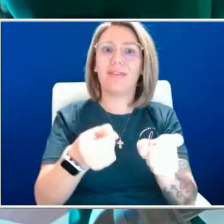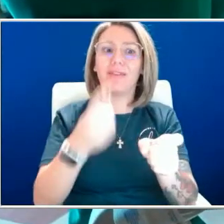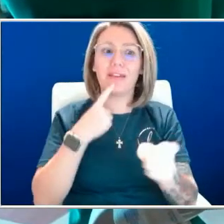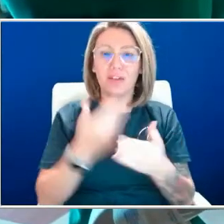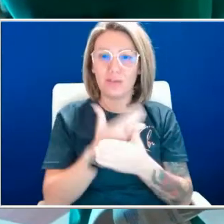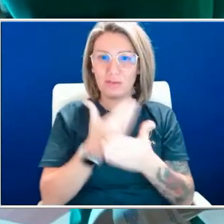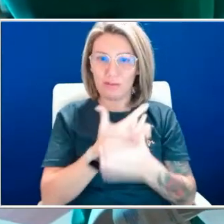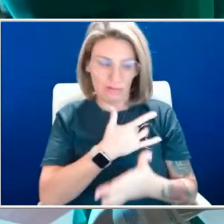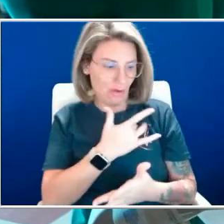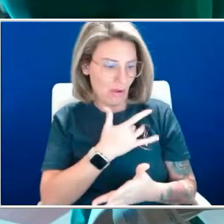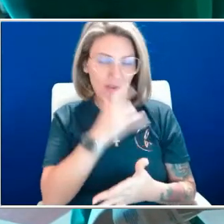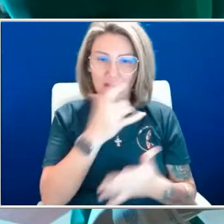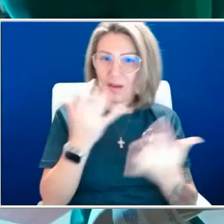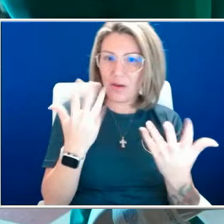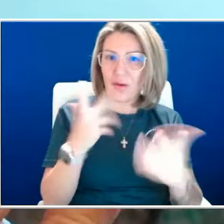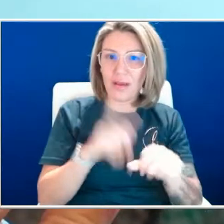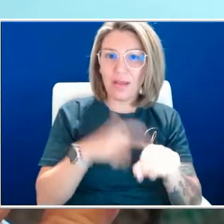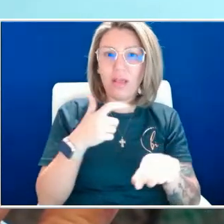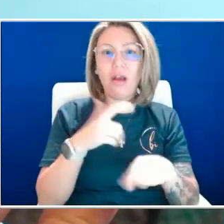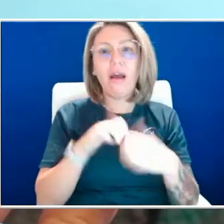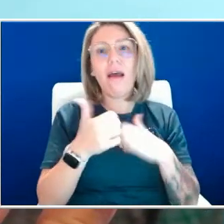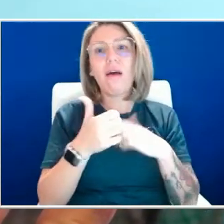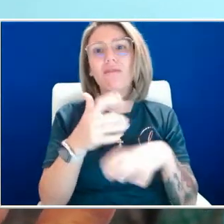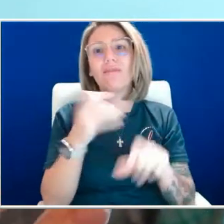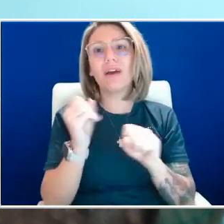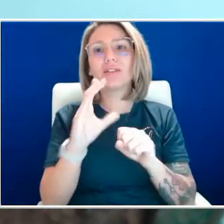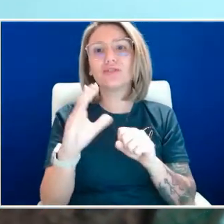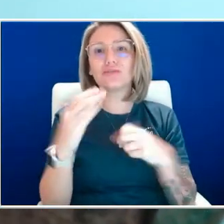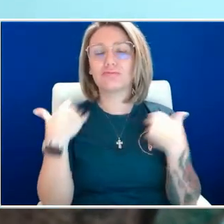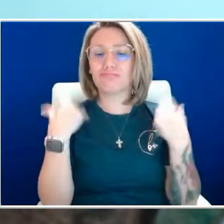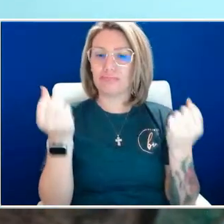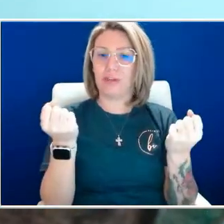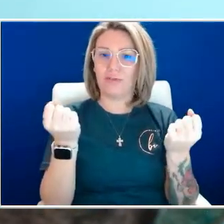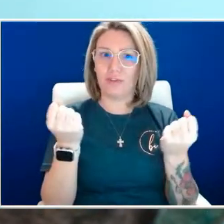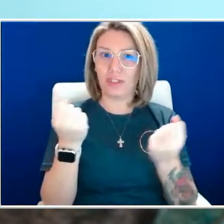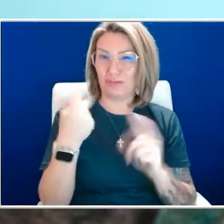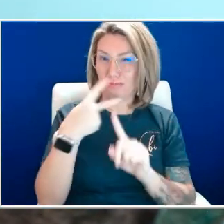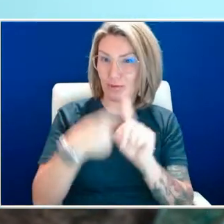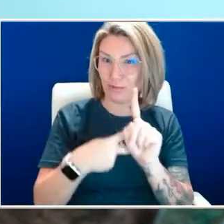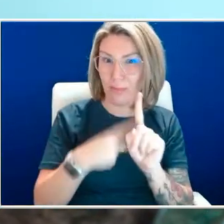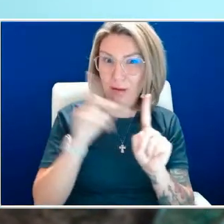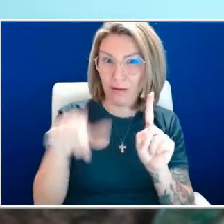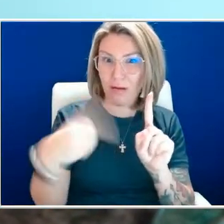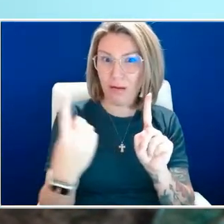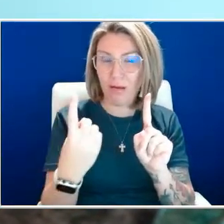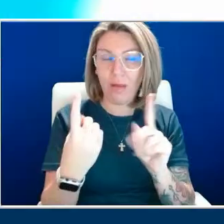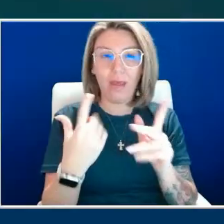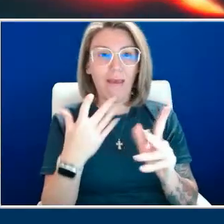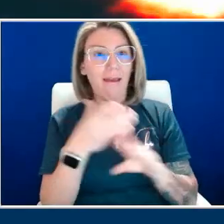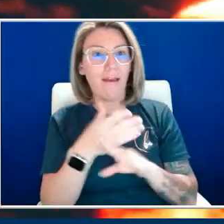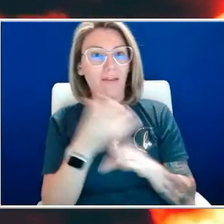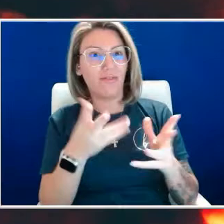how fast her recovery has been just 2 months after a holiday spent in the hospital.